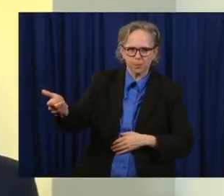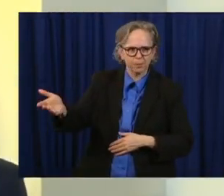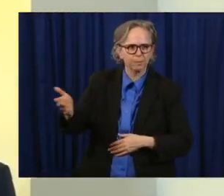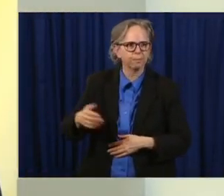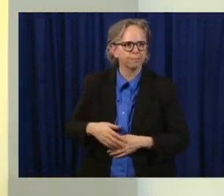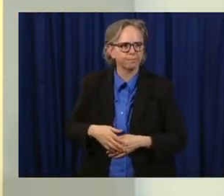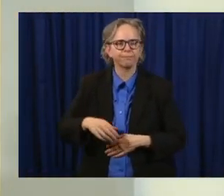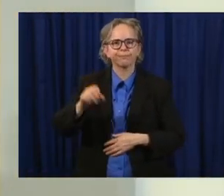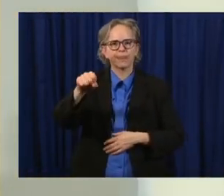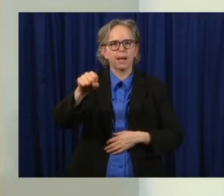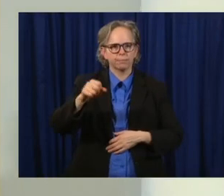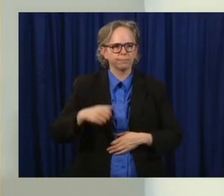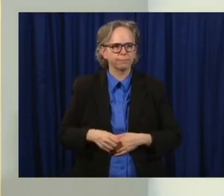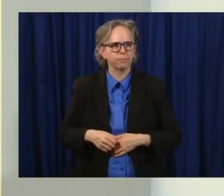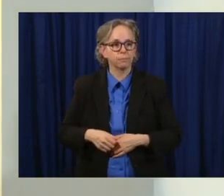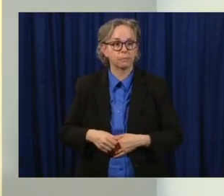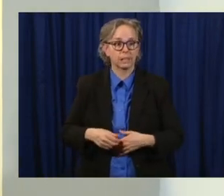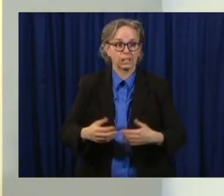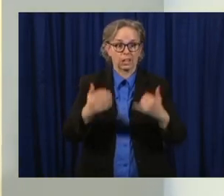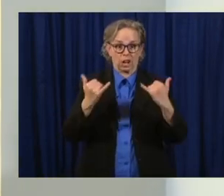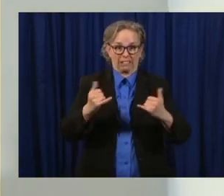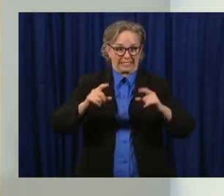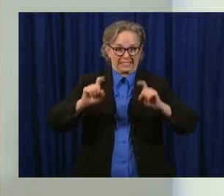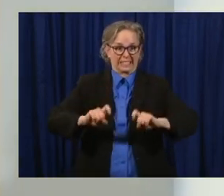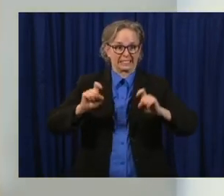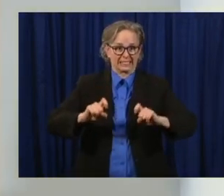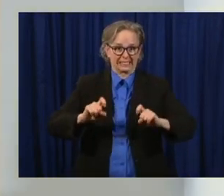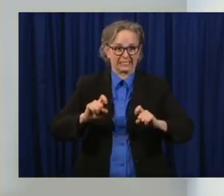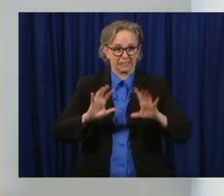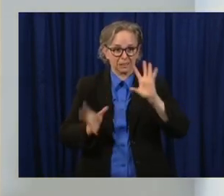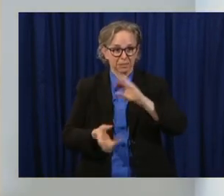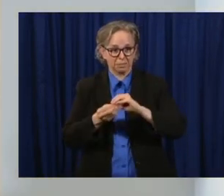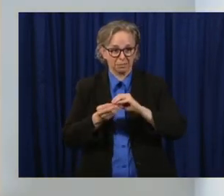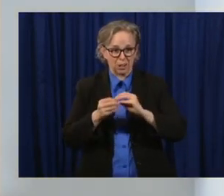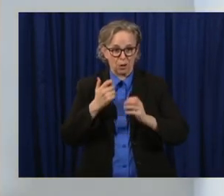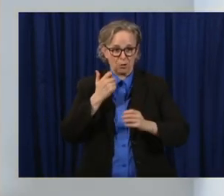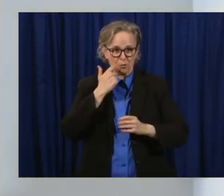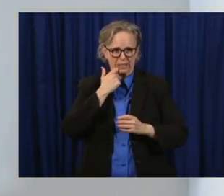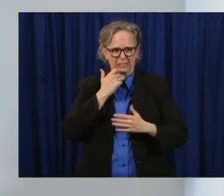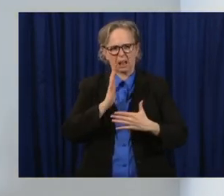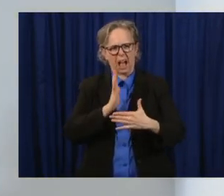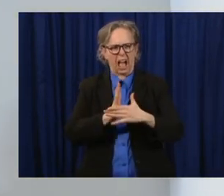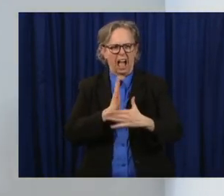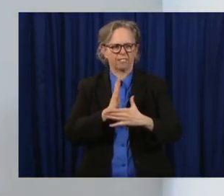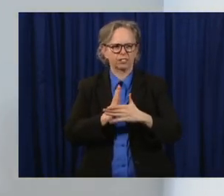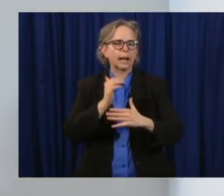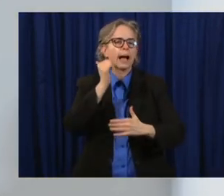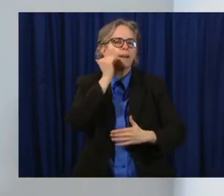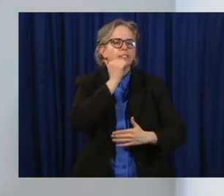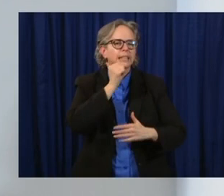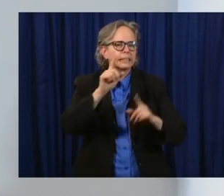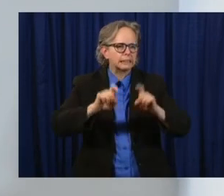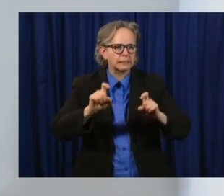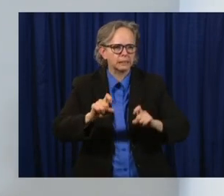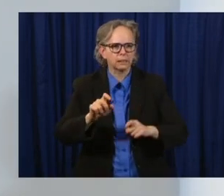as current testing, Laura, the recent average daily number tested in Ohio is